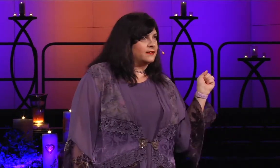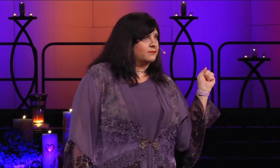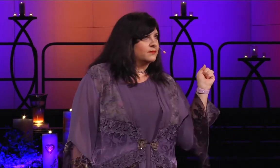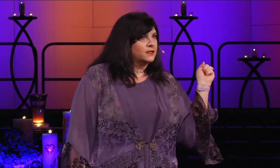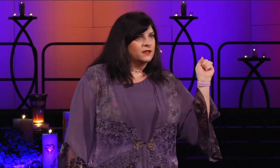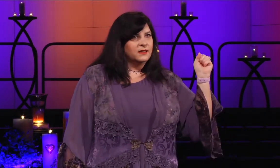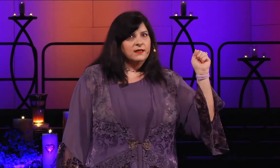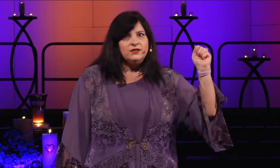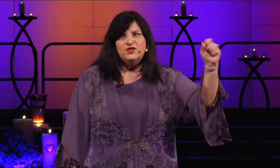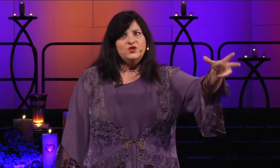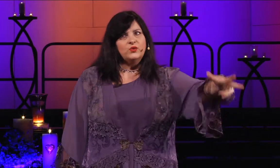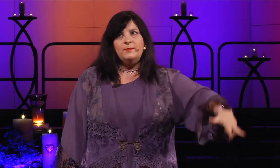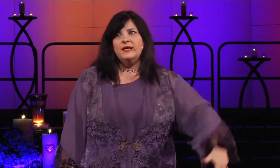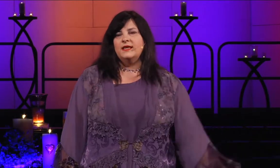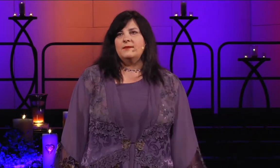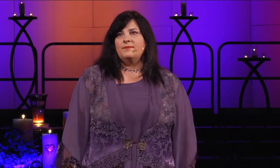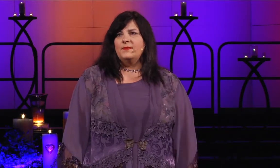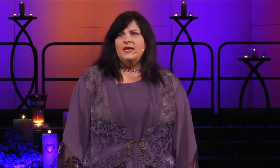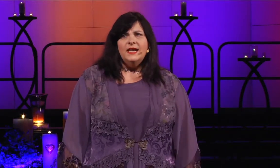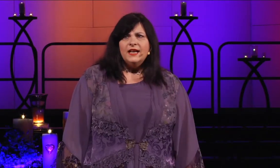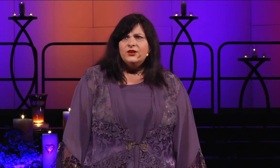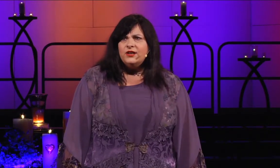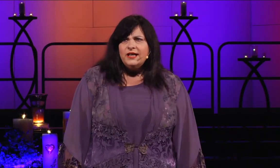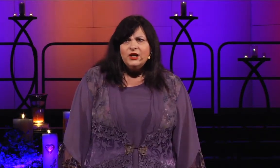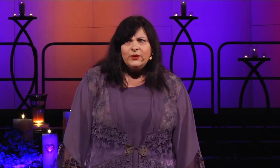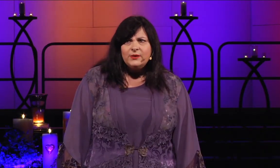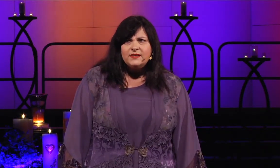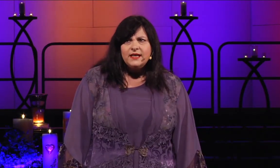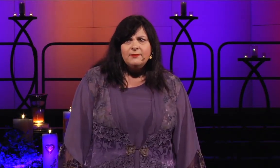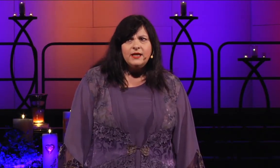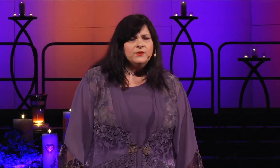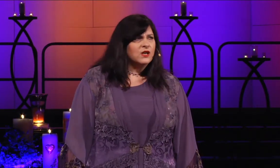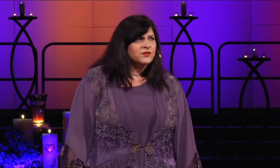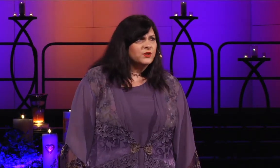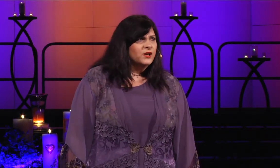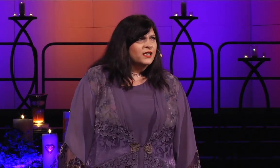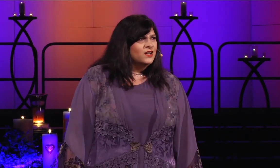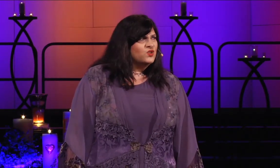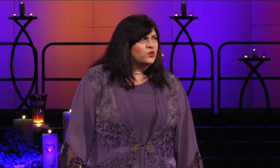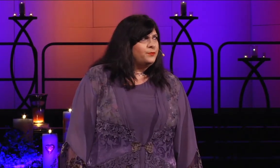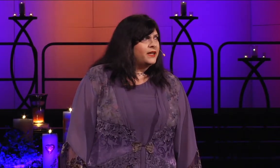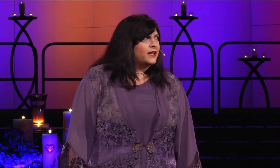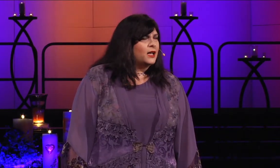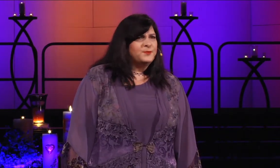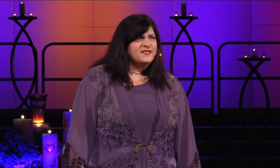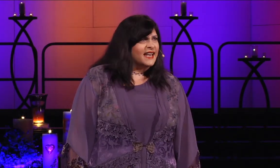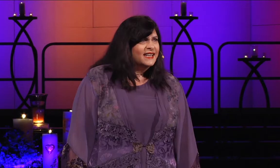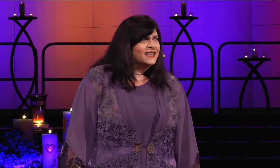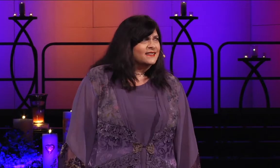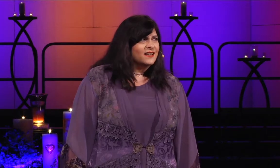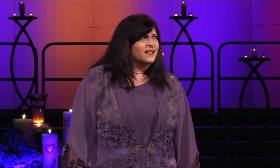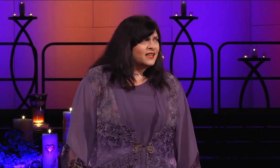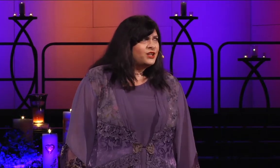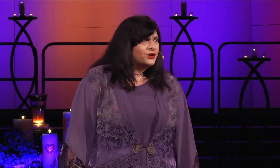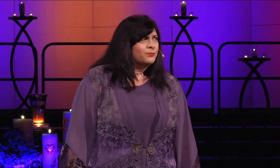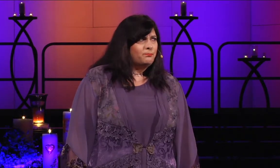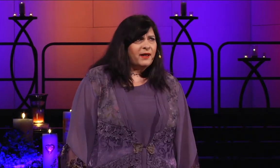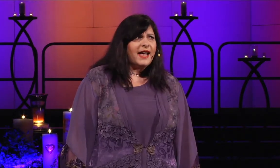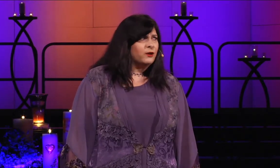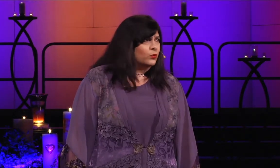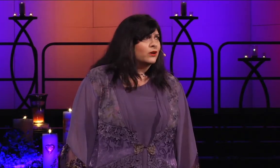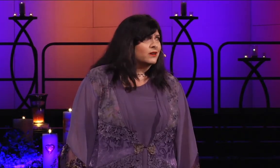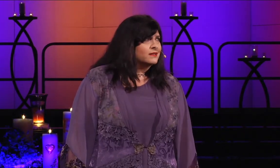went past him. Just screaming at them. And I couldn't hear what he was saying, but he was also screaming obscenities. I could